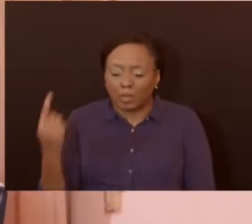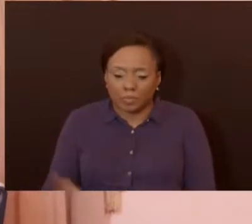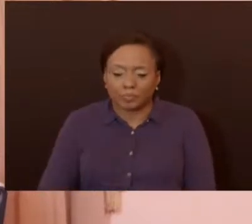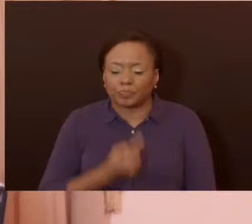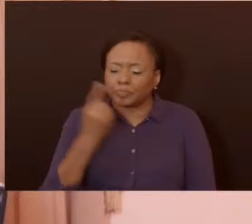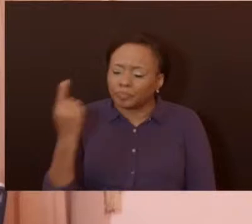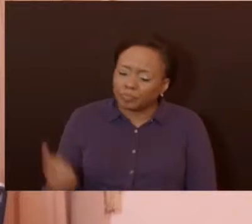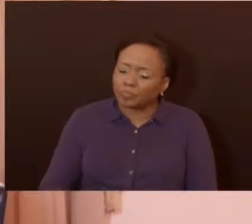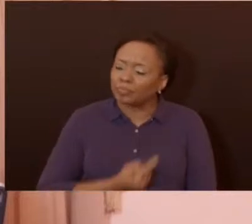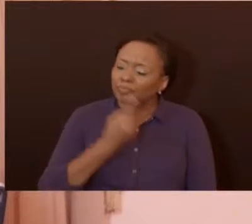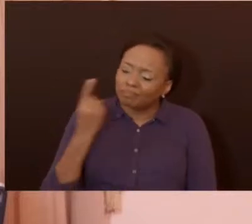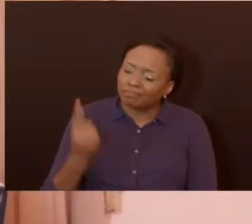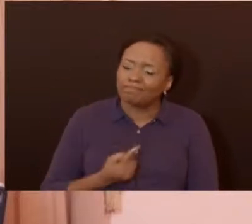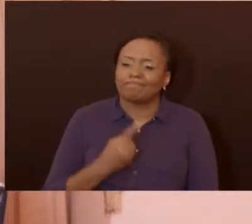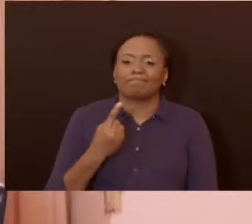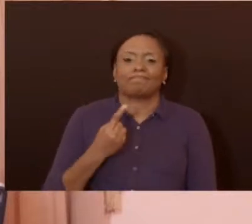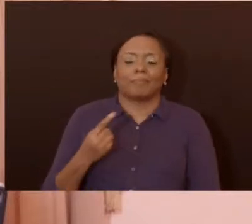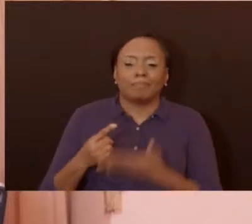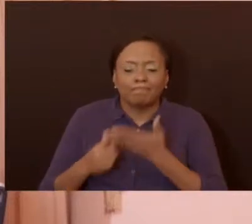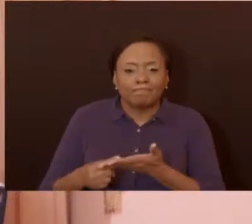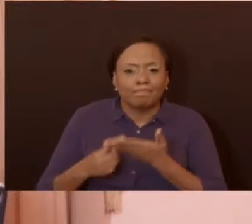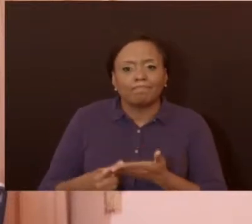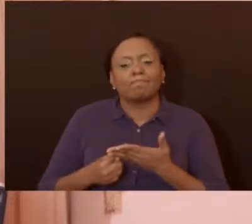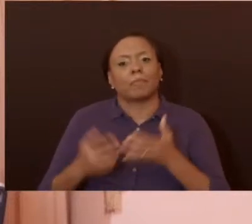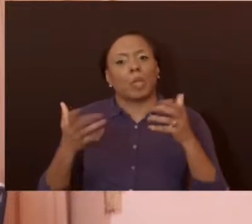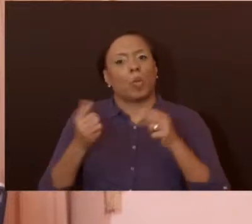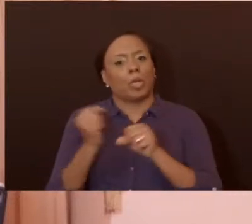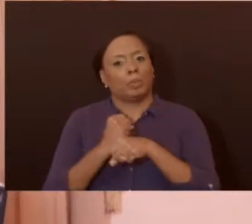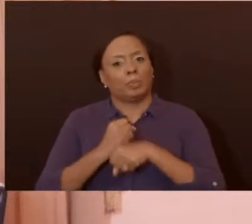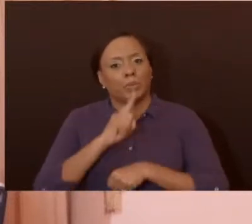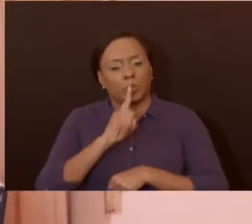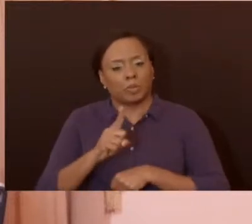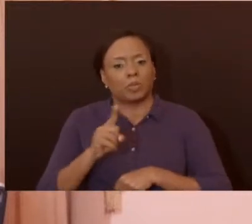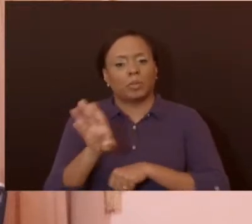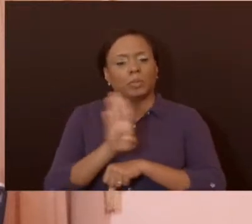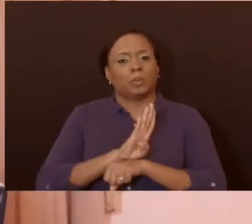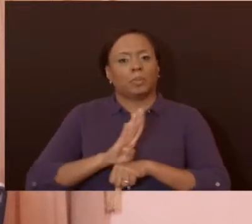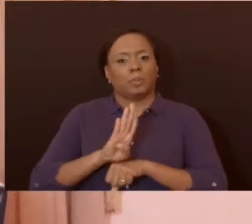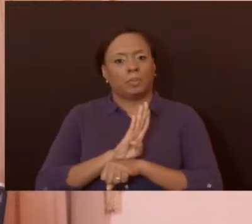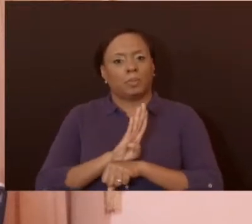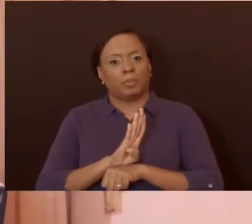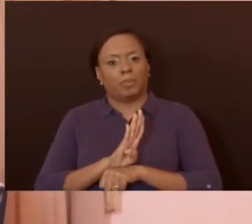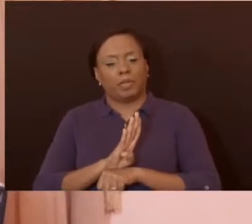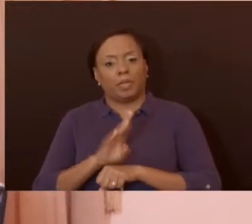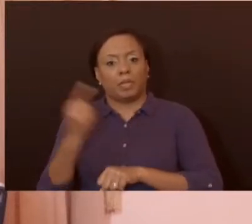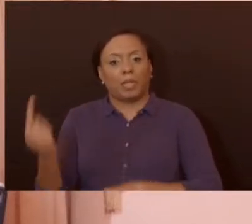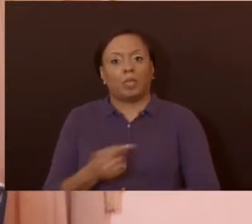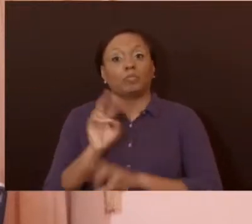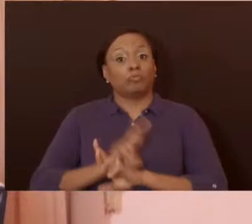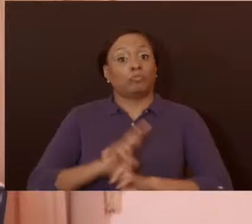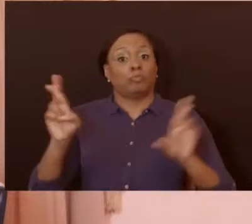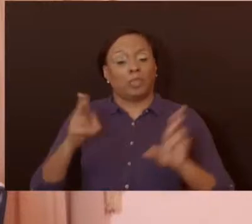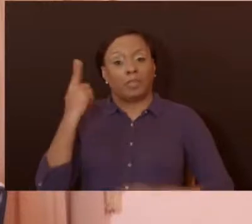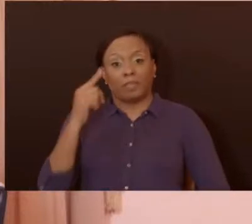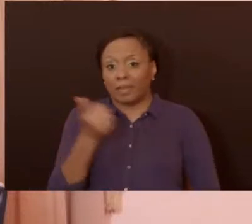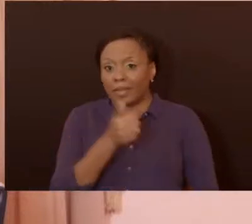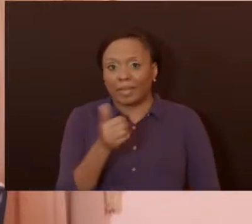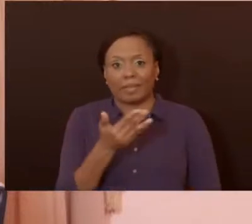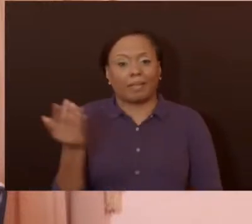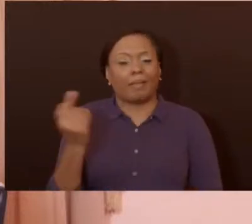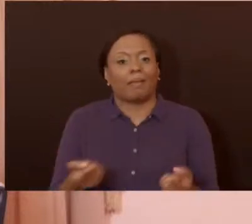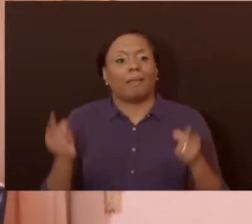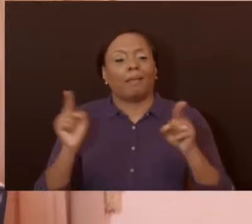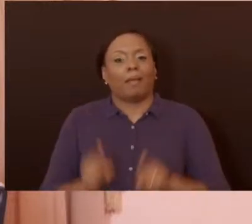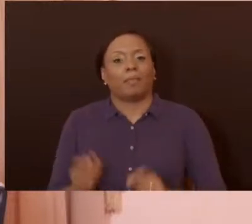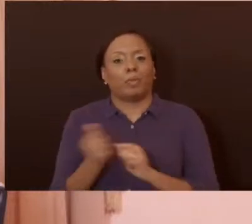review, and we are making sure that Barbados is in the fullest possible state of readiness for any eventuality